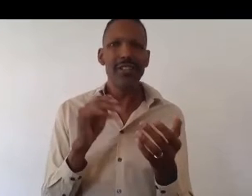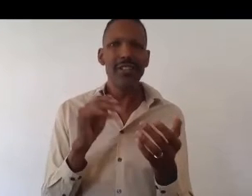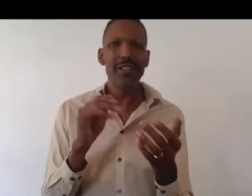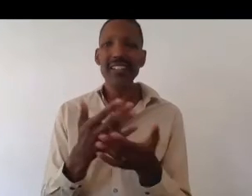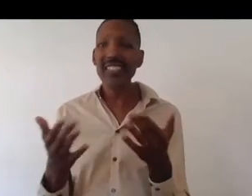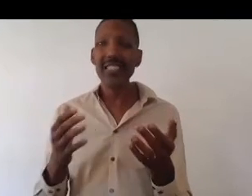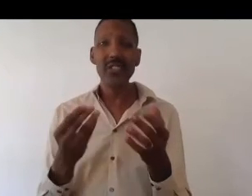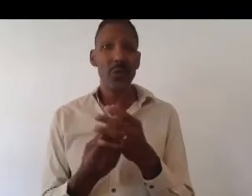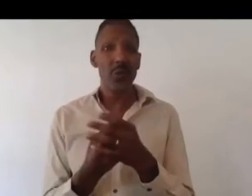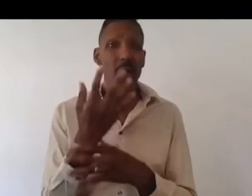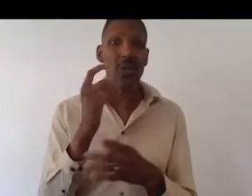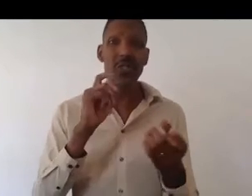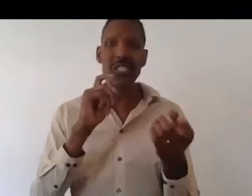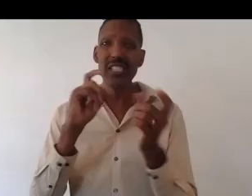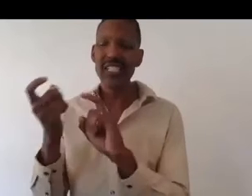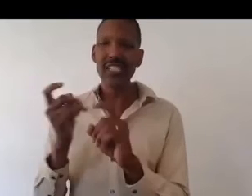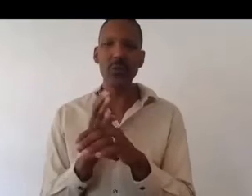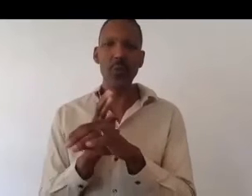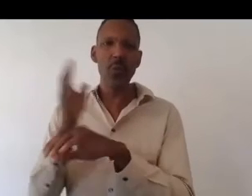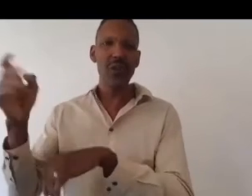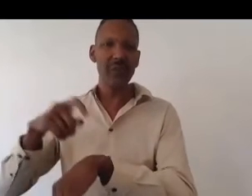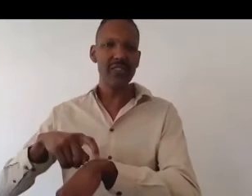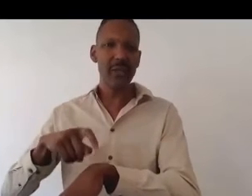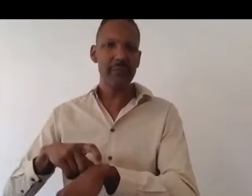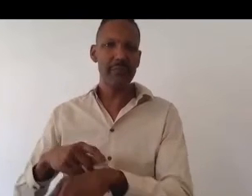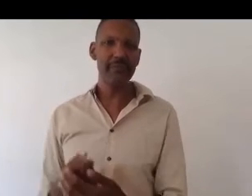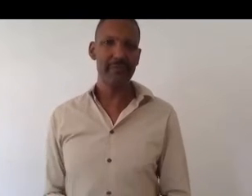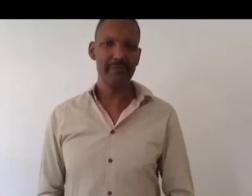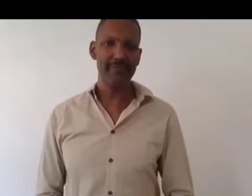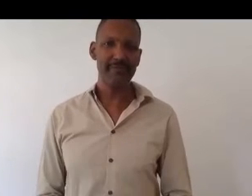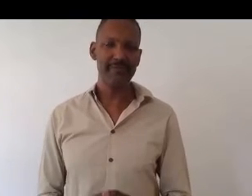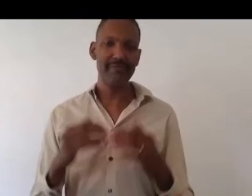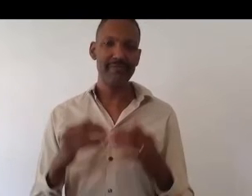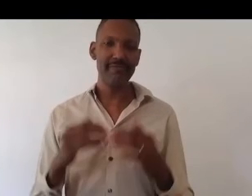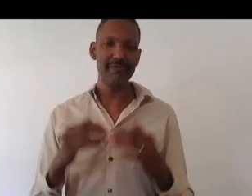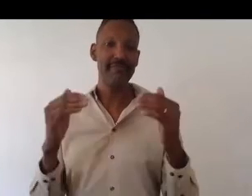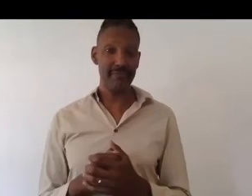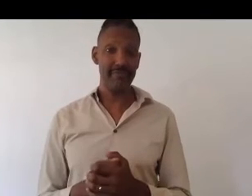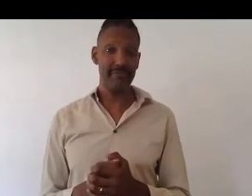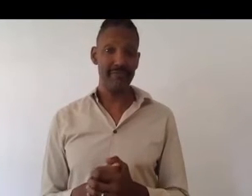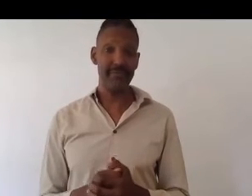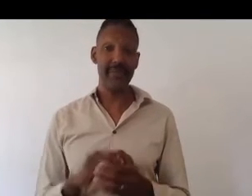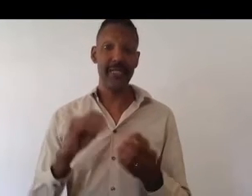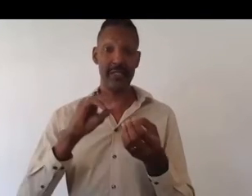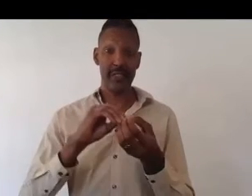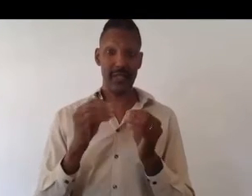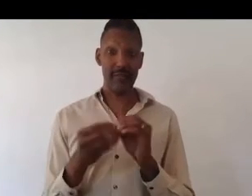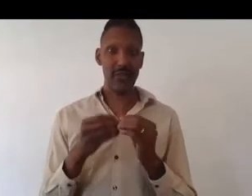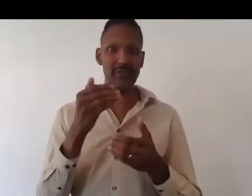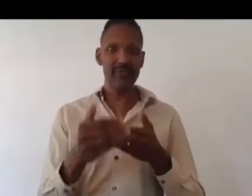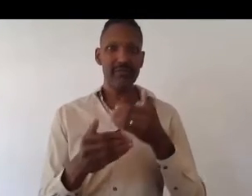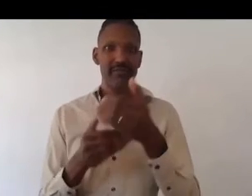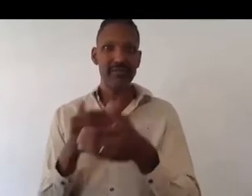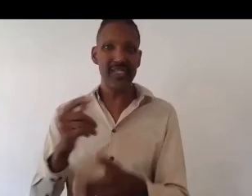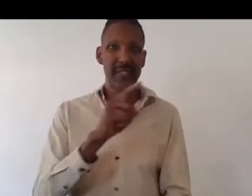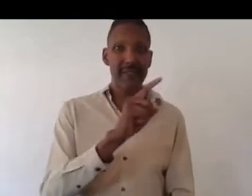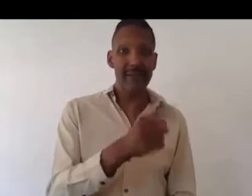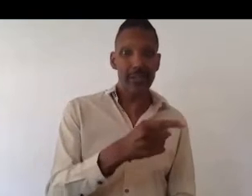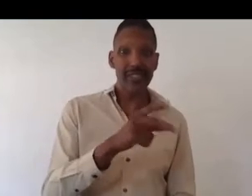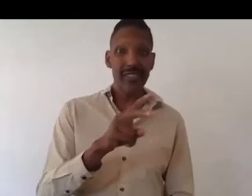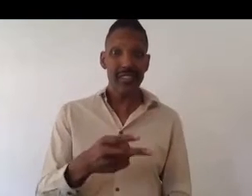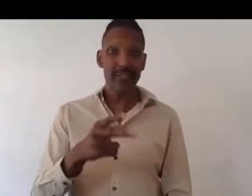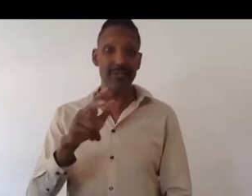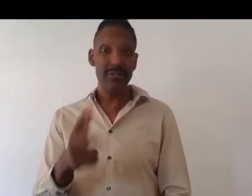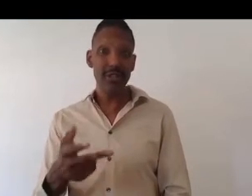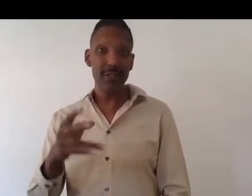experiences that things grow and change. We can learn the number sequence and we count. And those numbers go